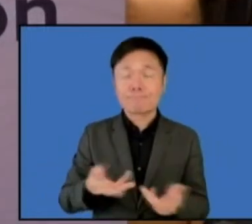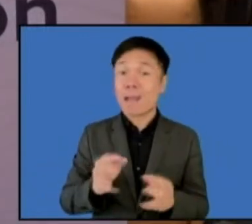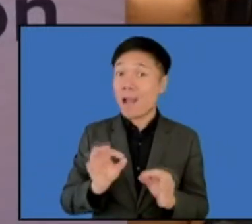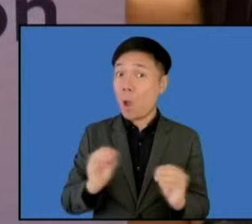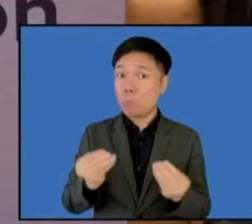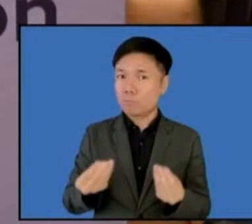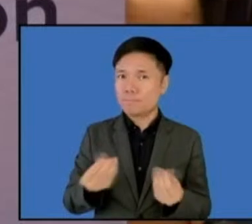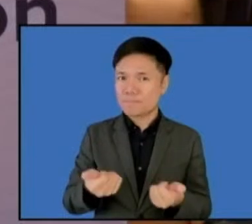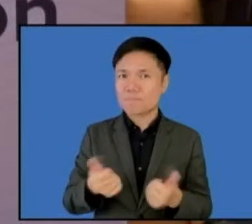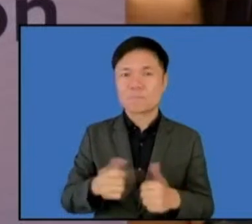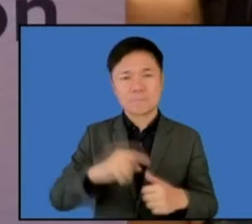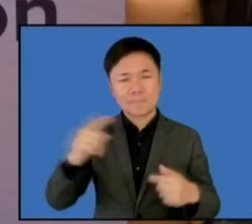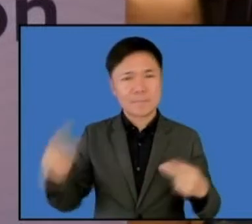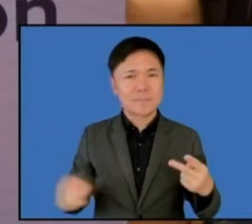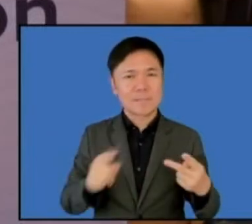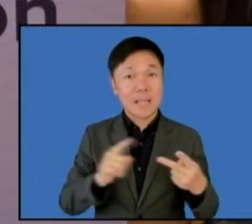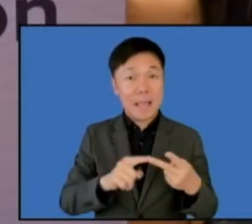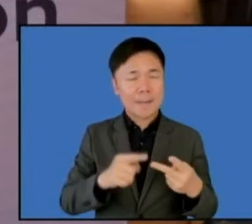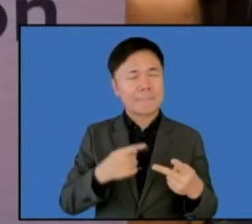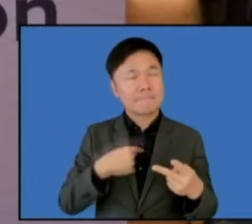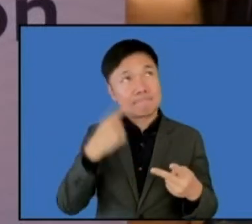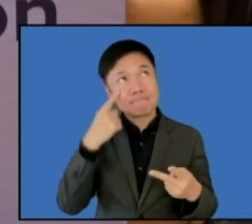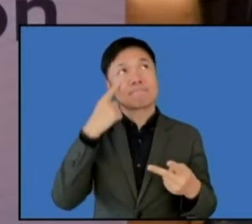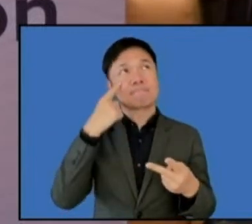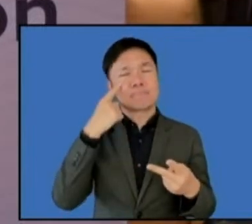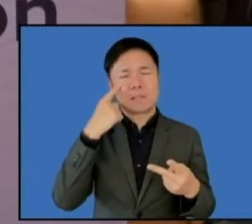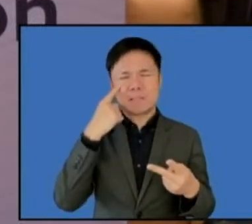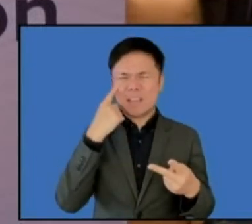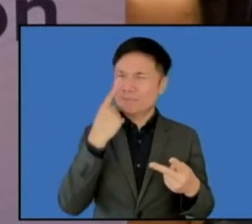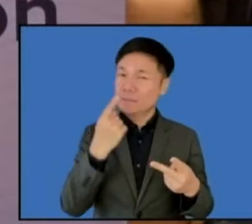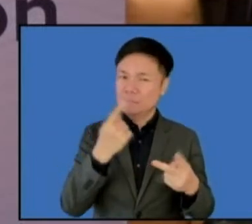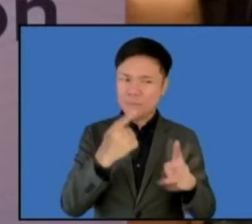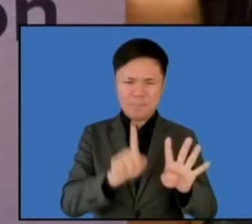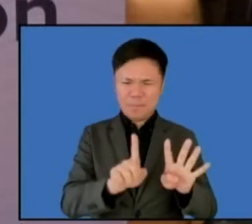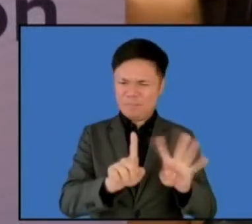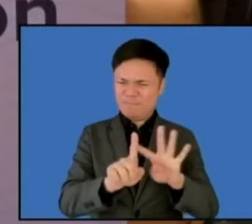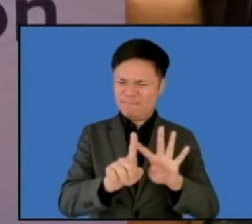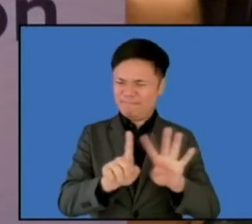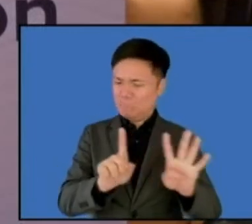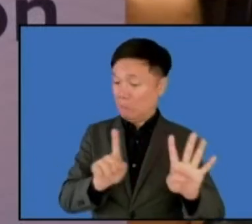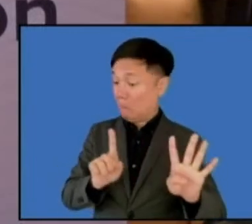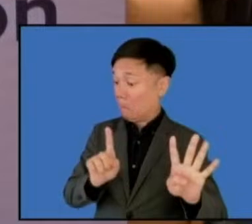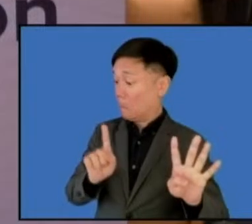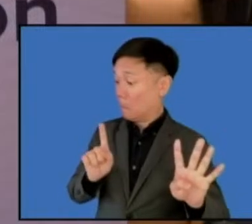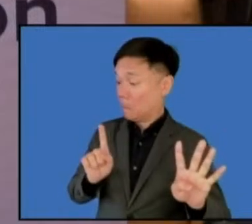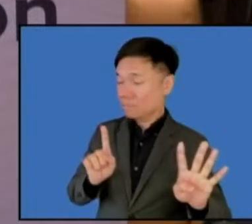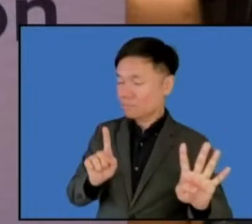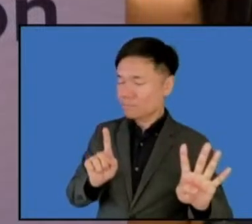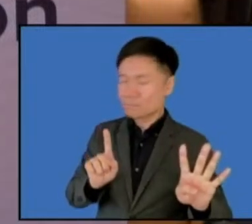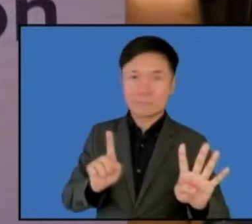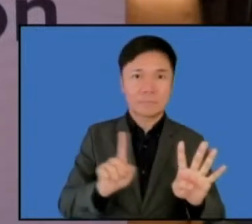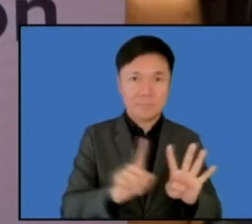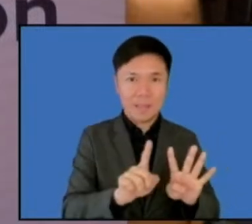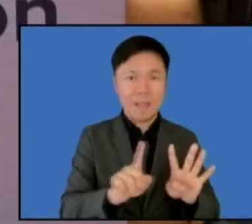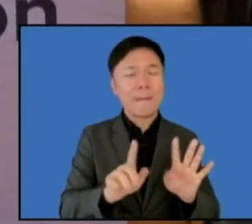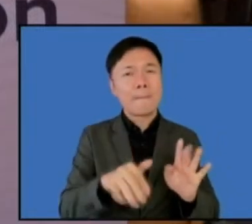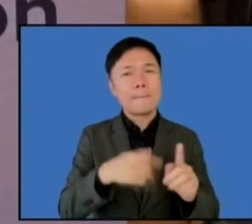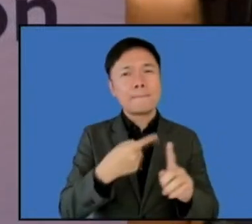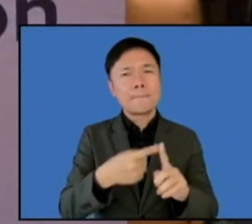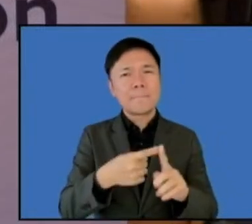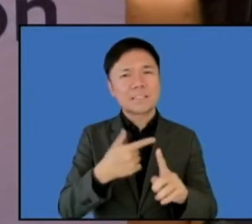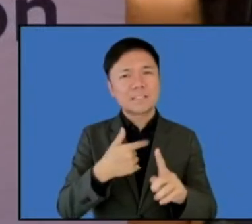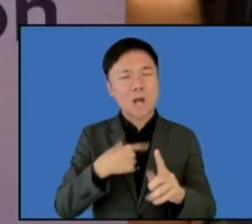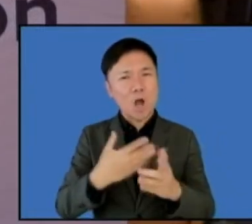that leaving no one behind included leaving no other data